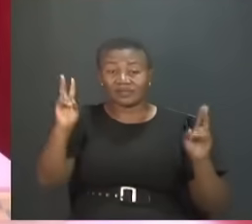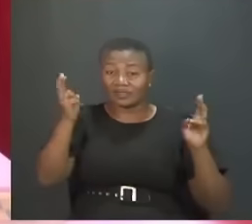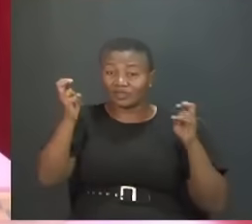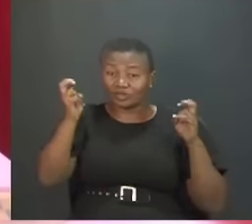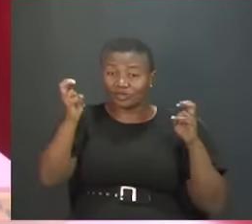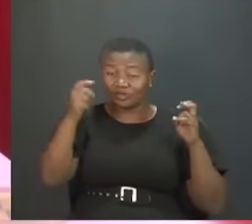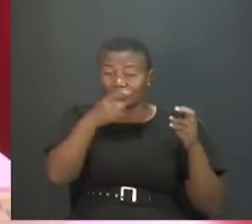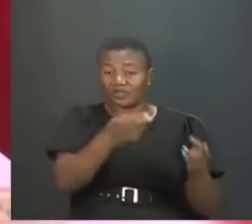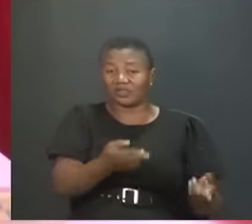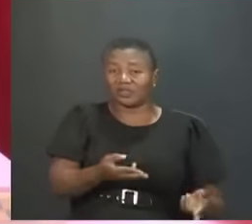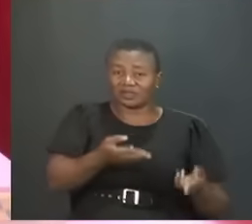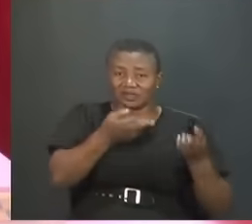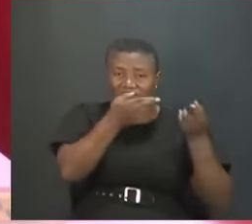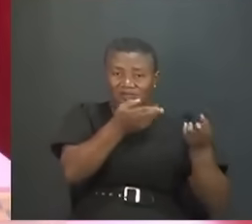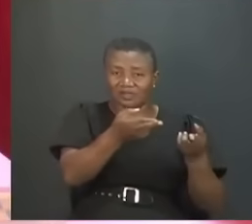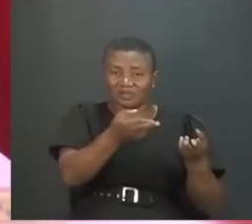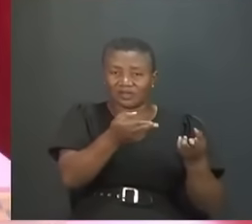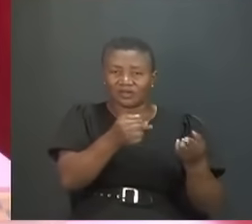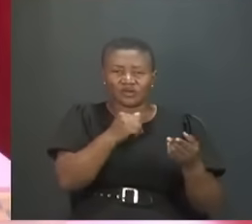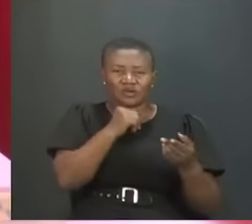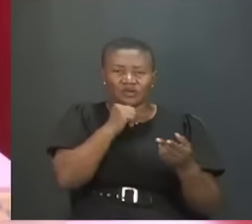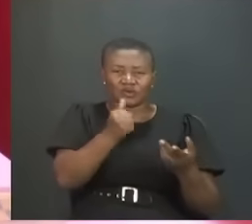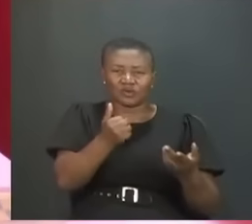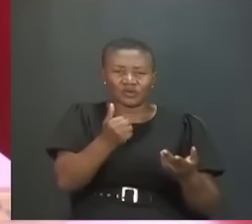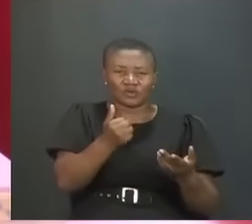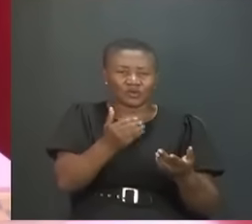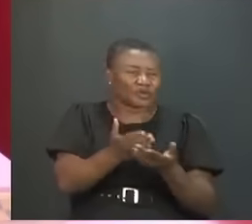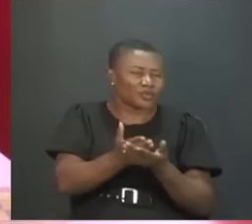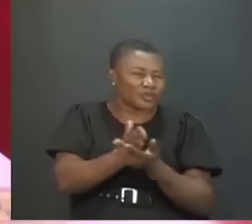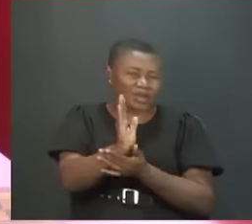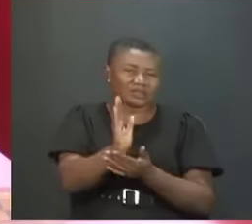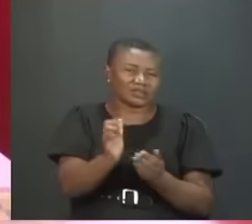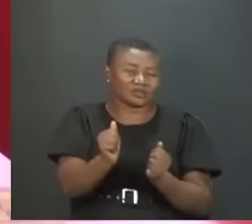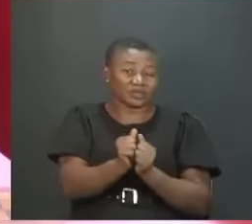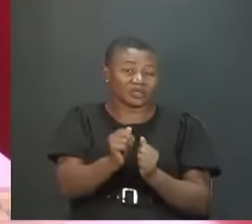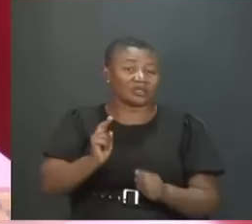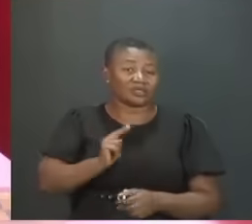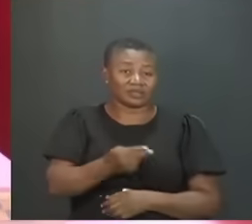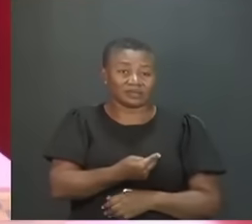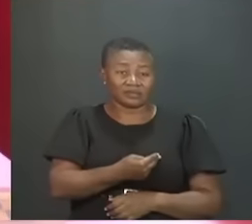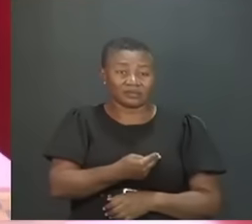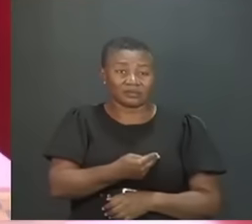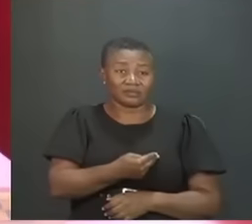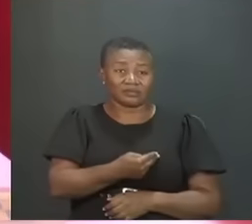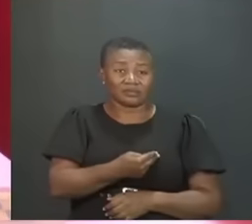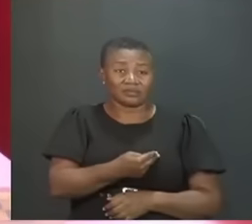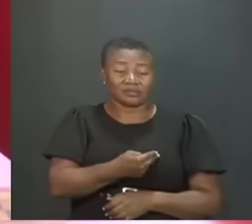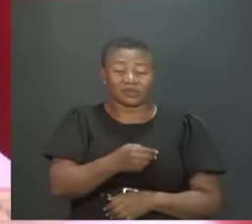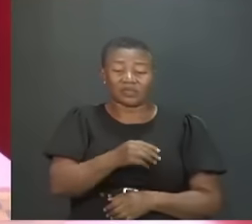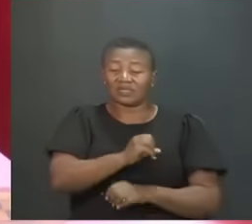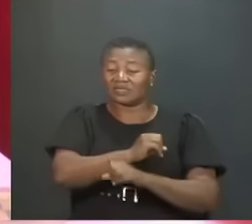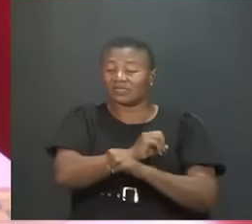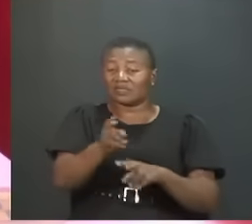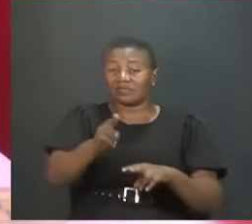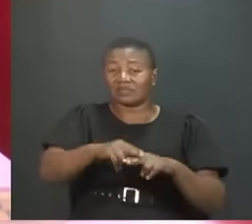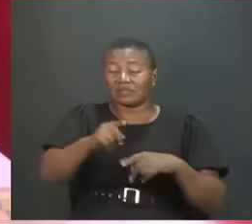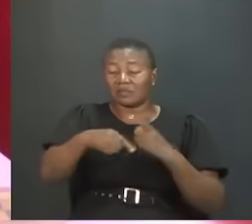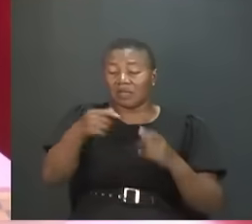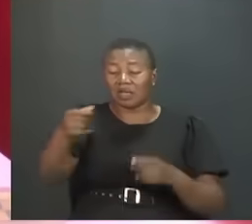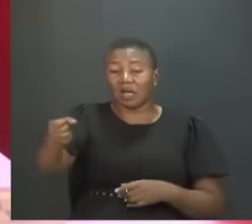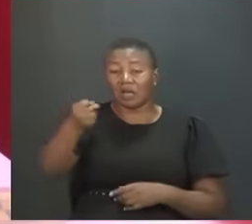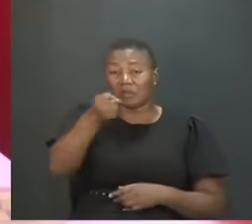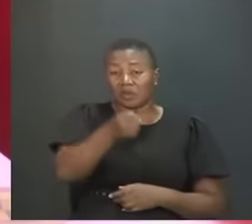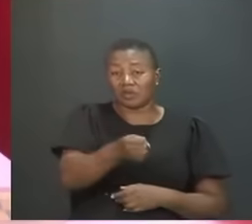raised are not properly before us. There is no issue about the sitting of the Appointments Committee. That